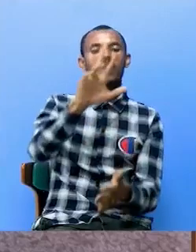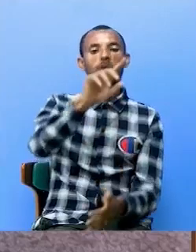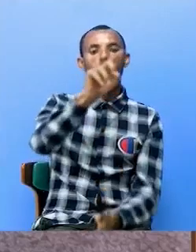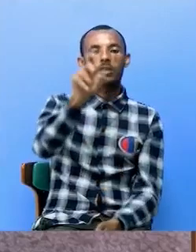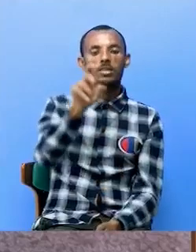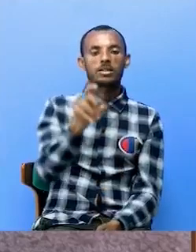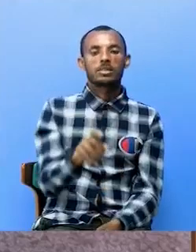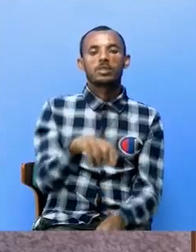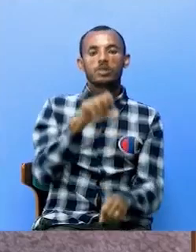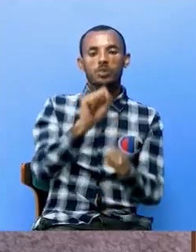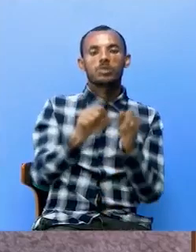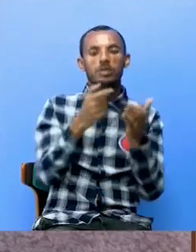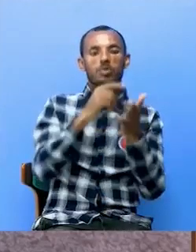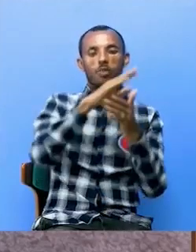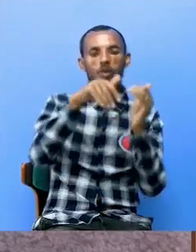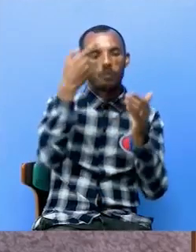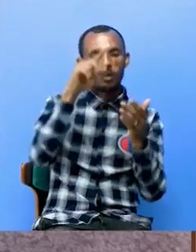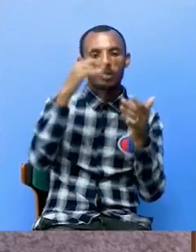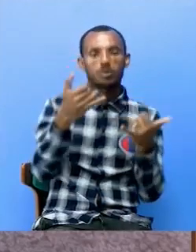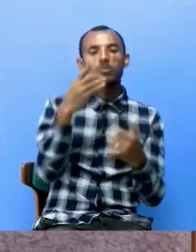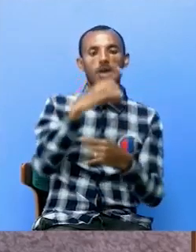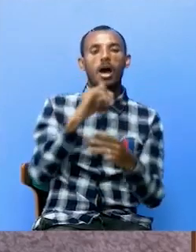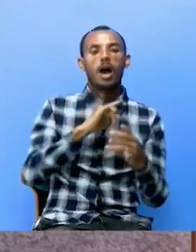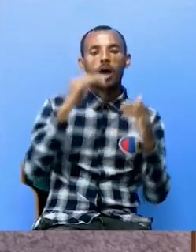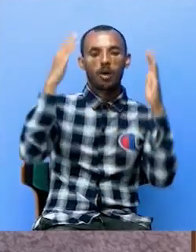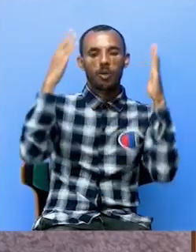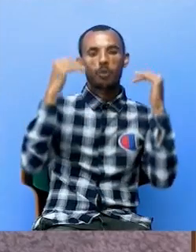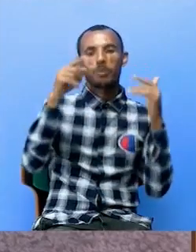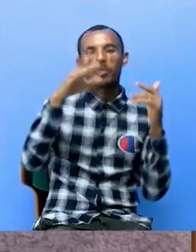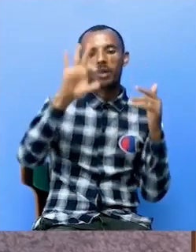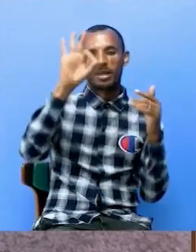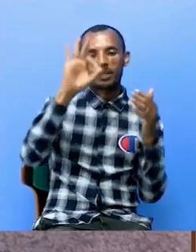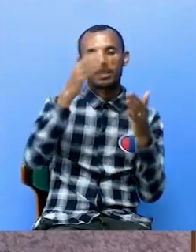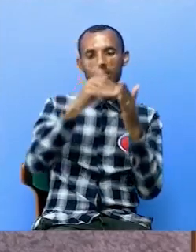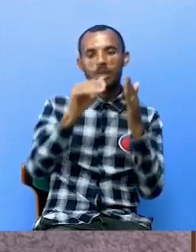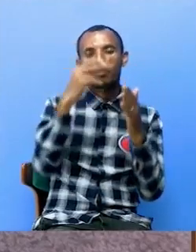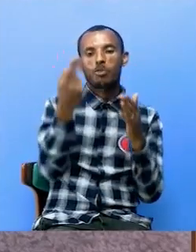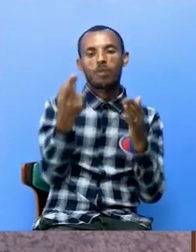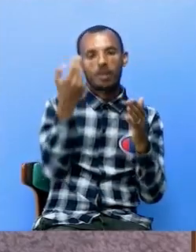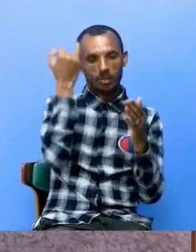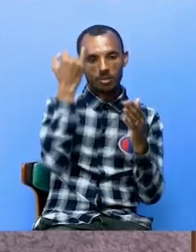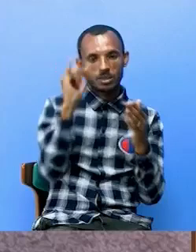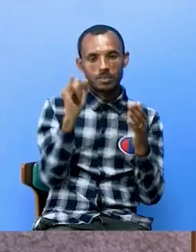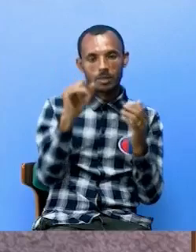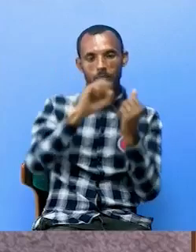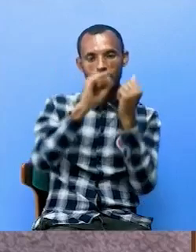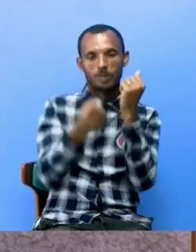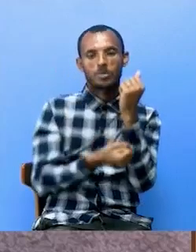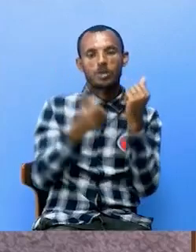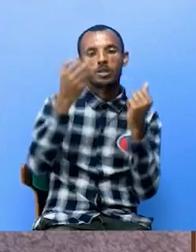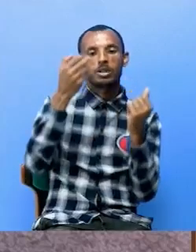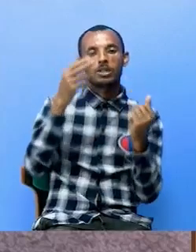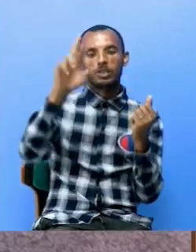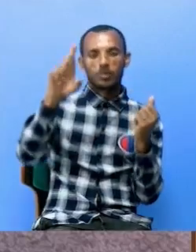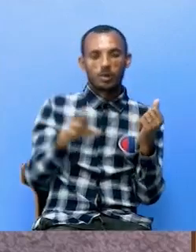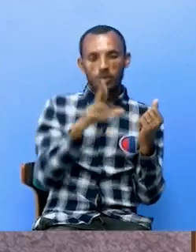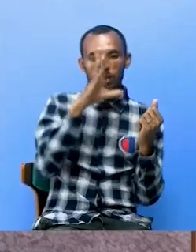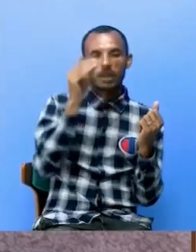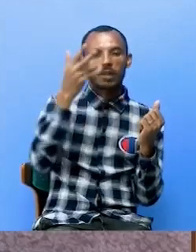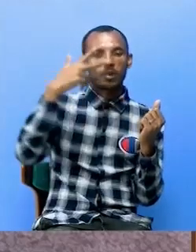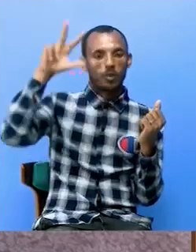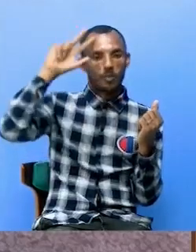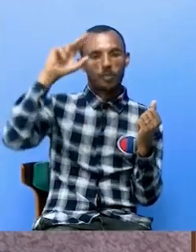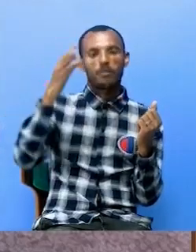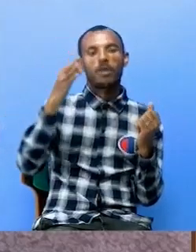questions. So this is all for today. I hope you got some important concept regarding square roots and cube of a